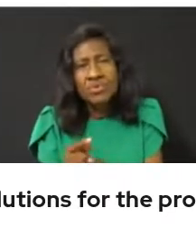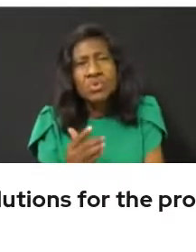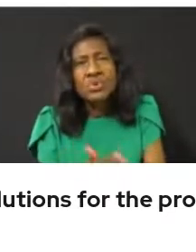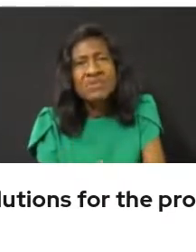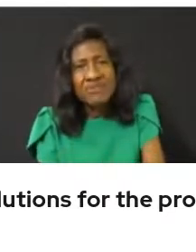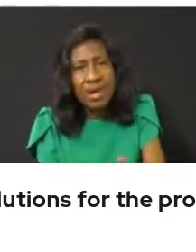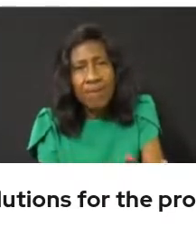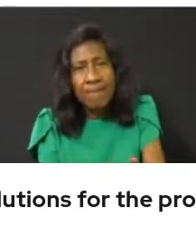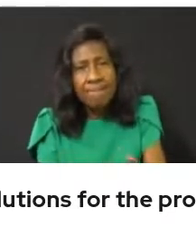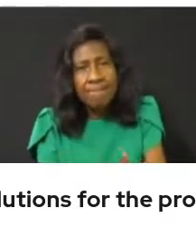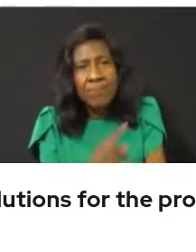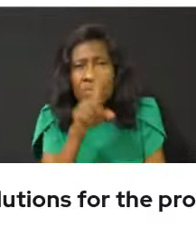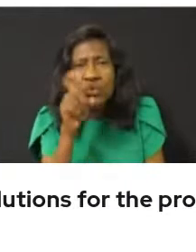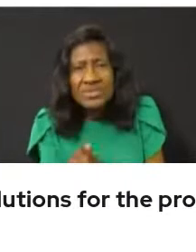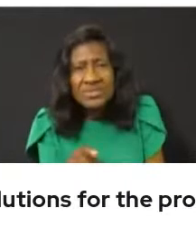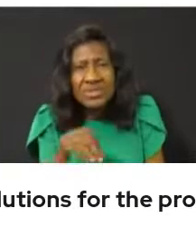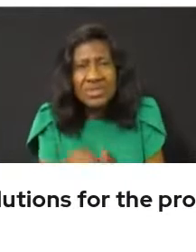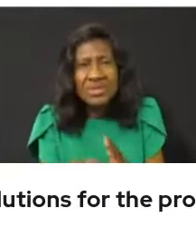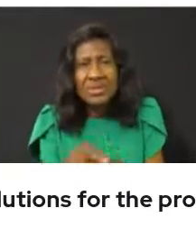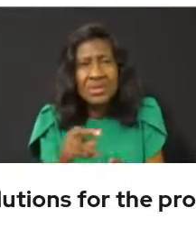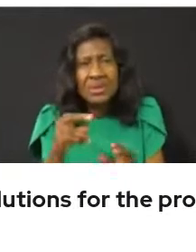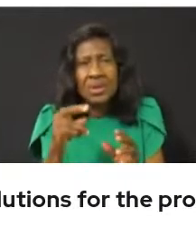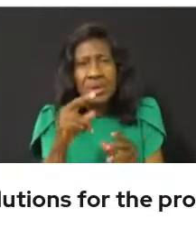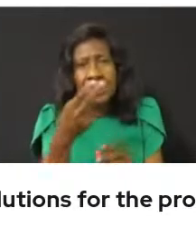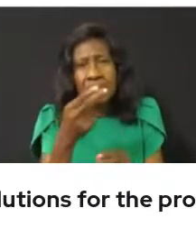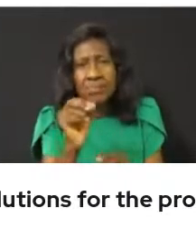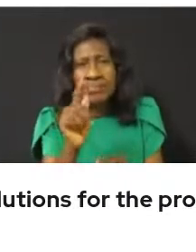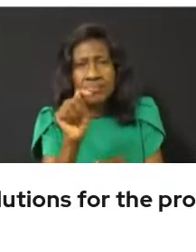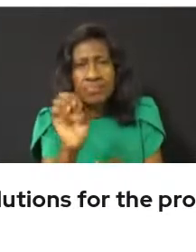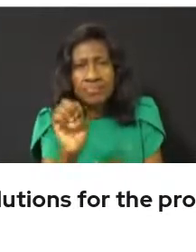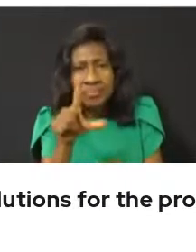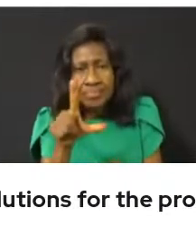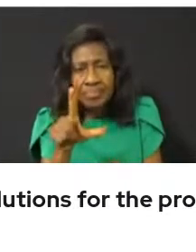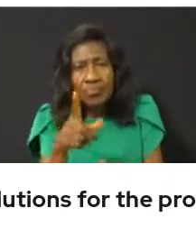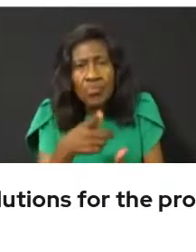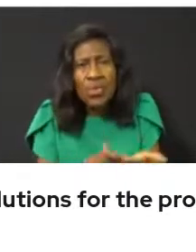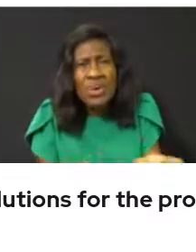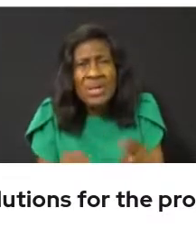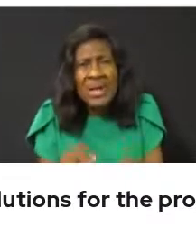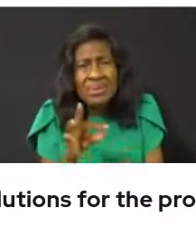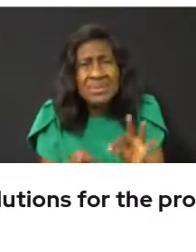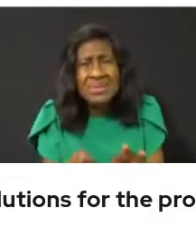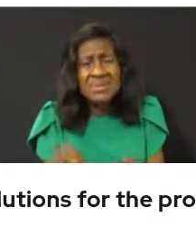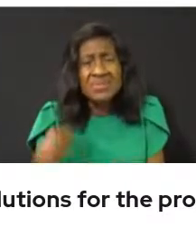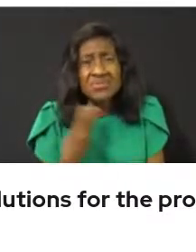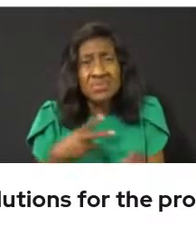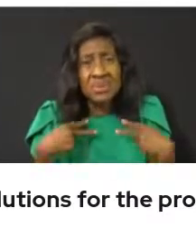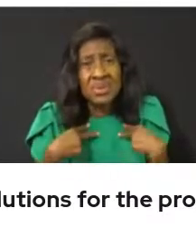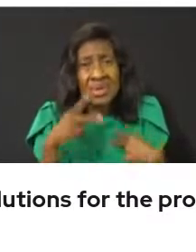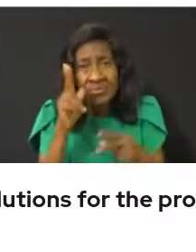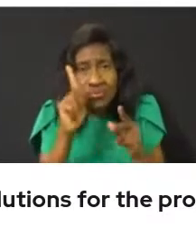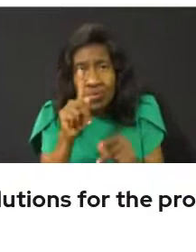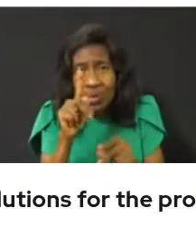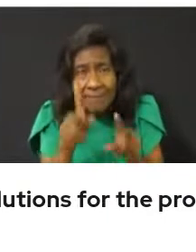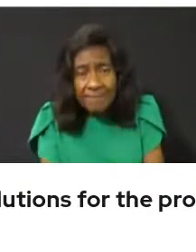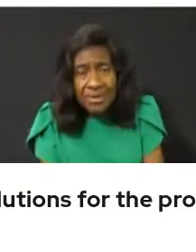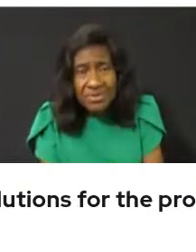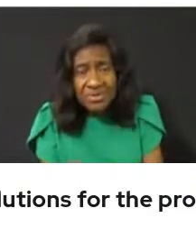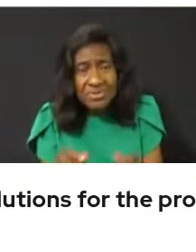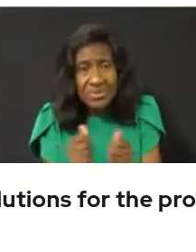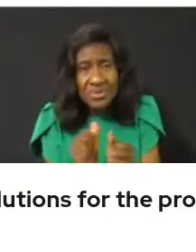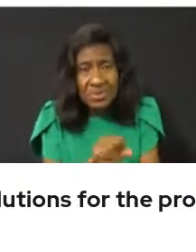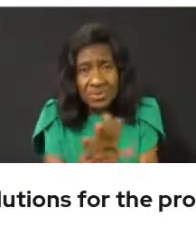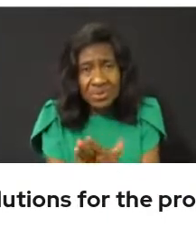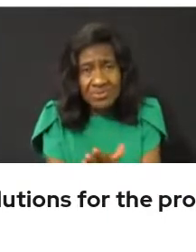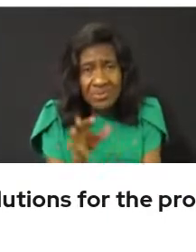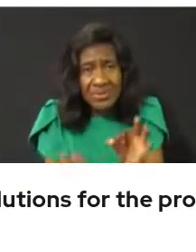you have a COVID positive traveler? So if we do an antigen test at day 3 and they test positive,